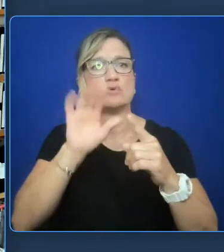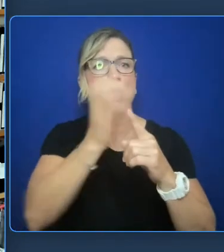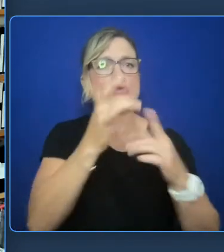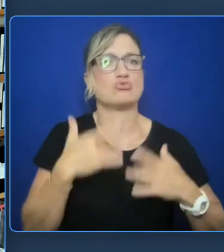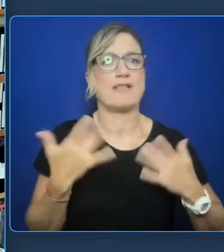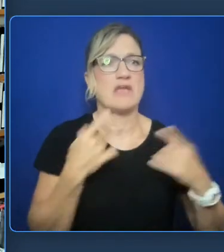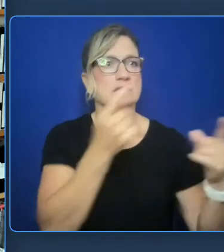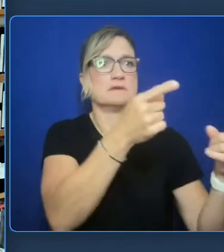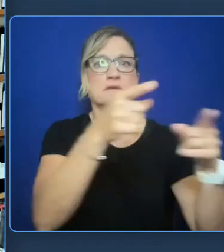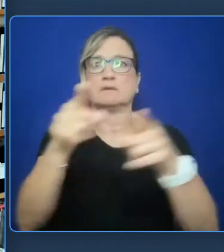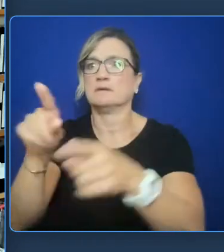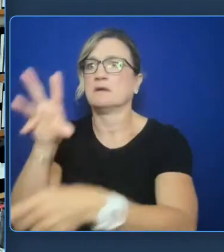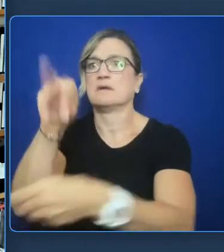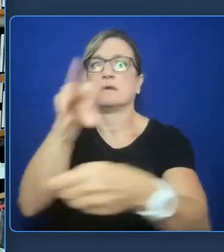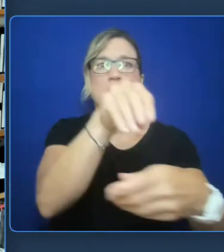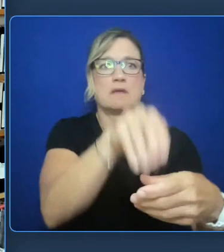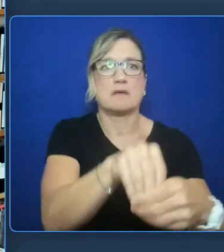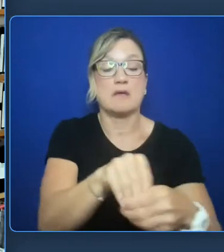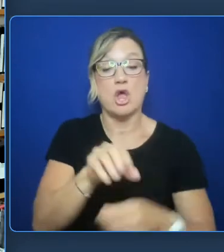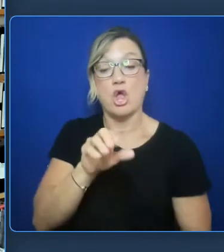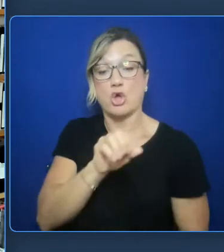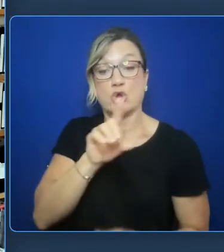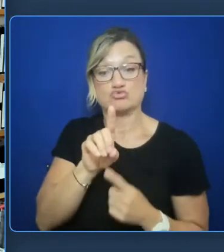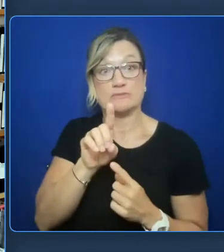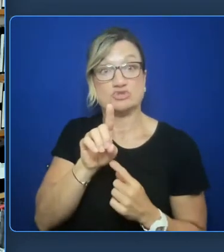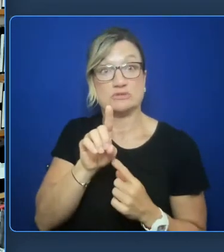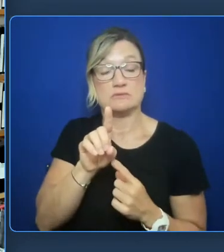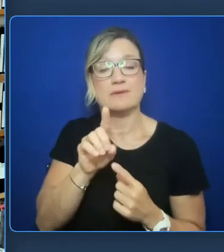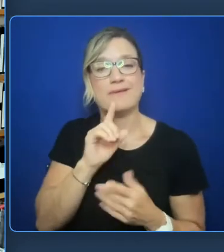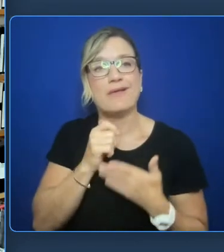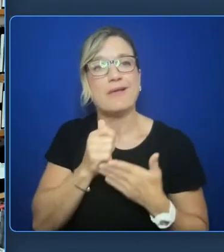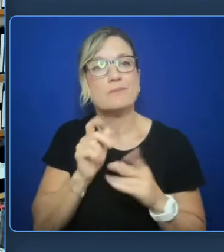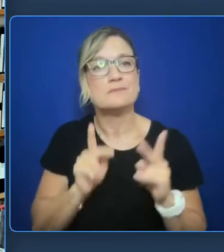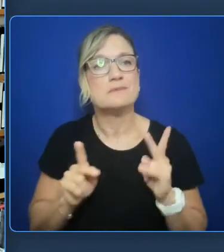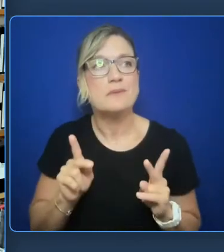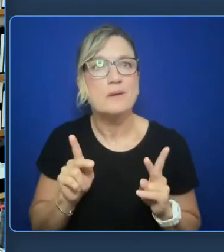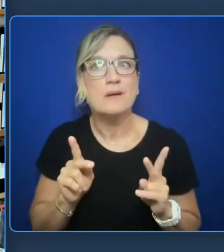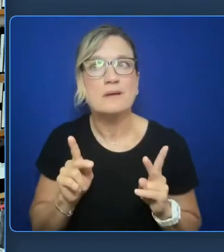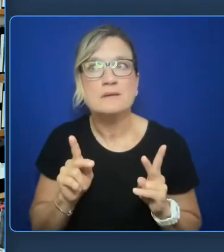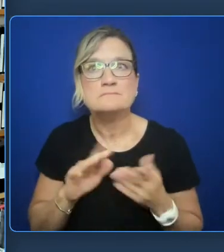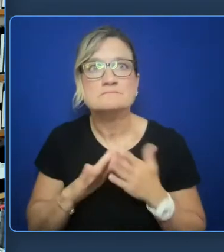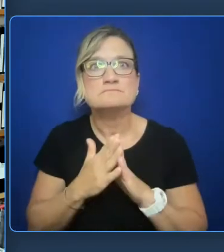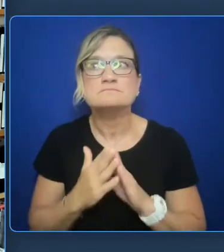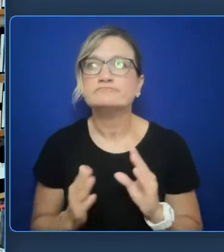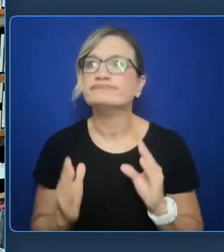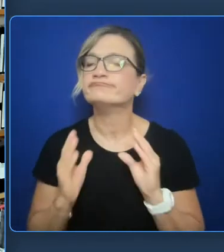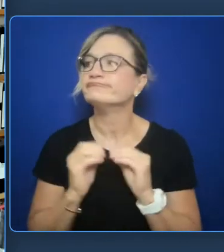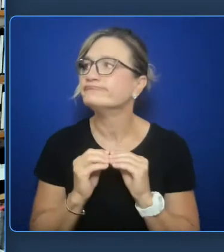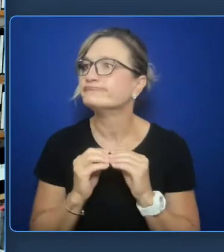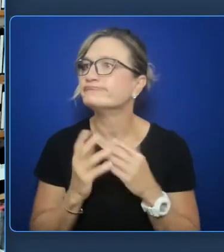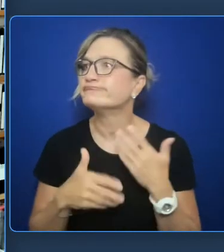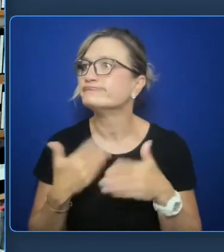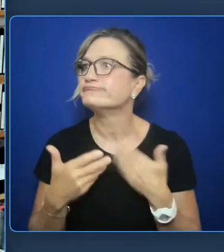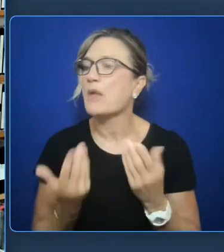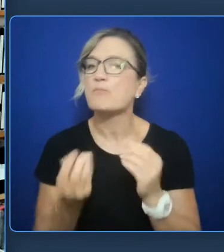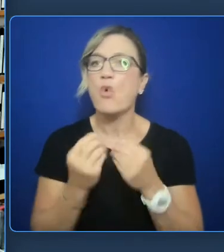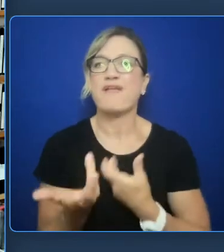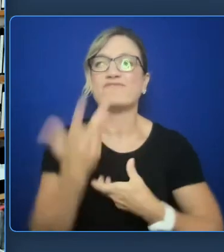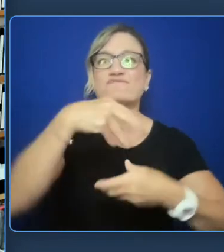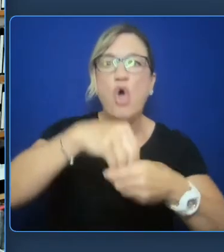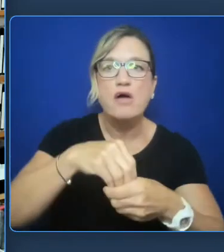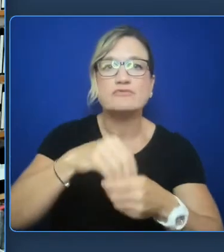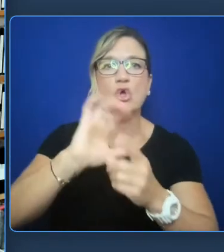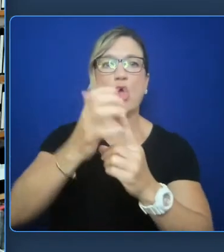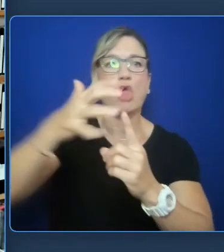I honestly believe that audio description helps people become more involved with their